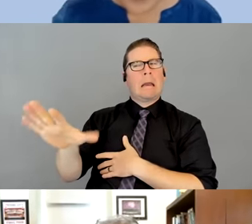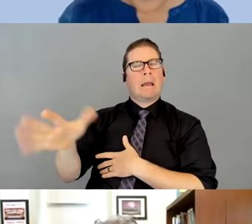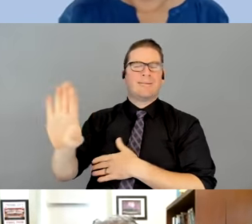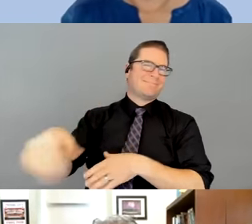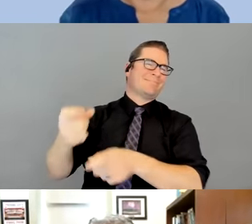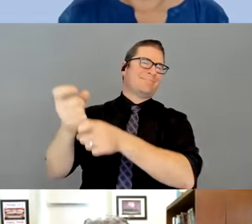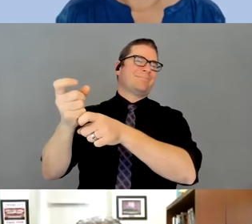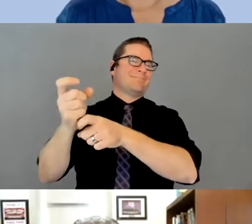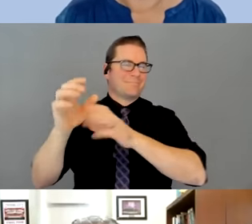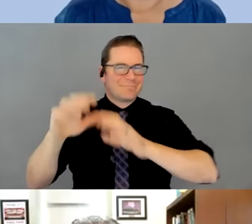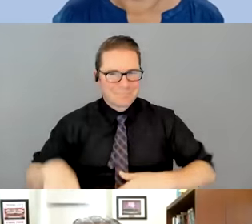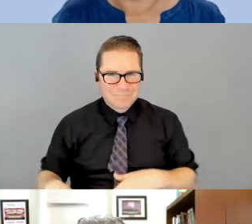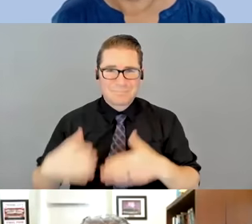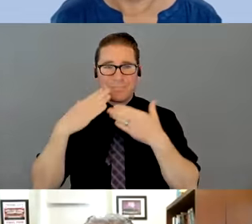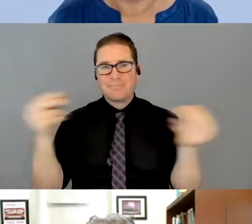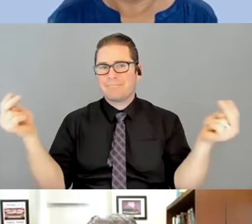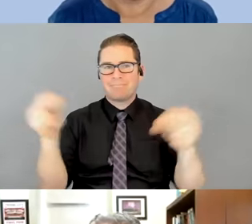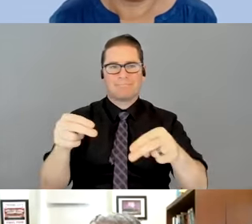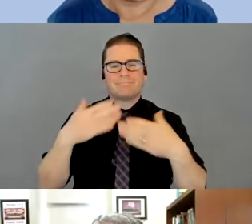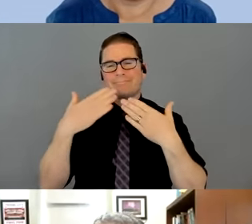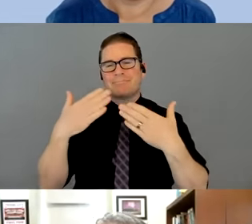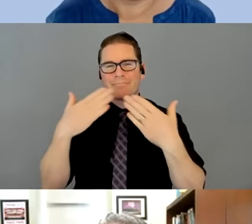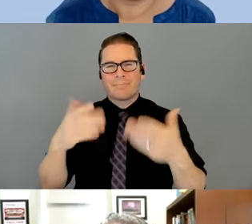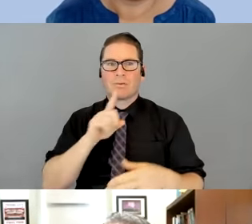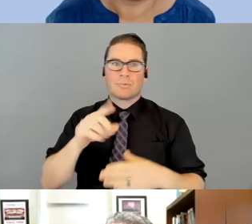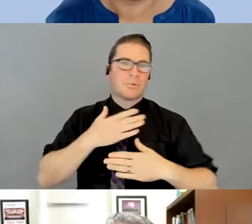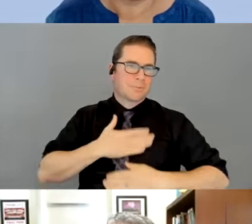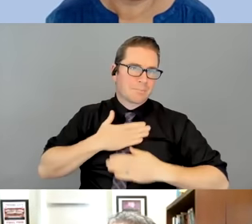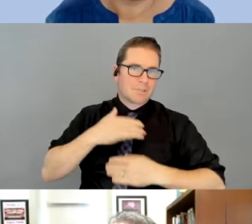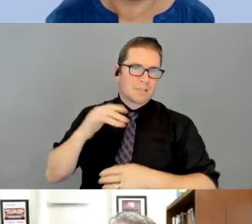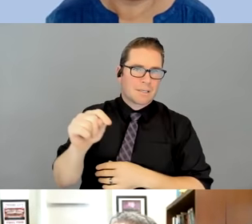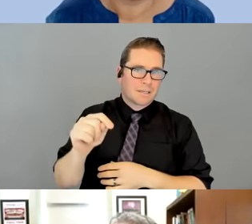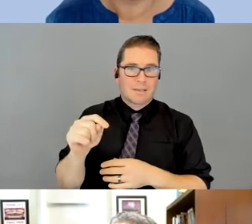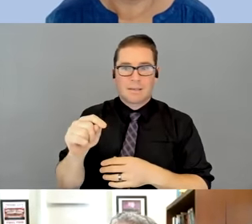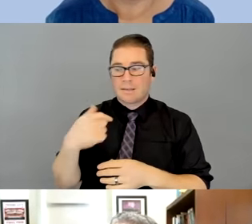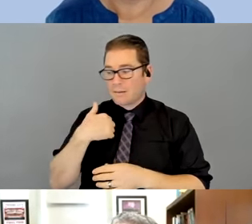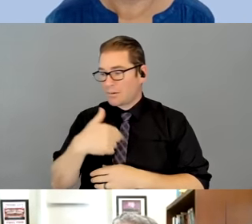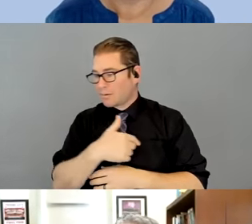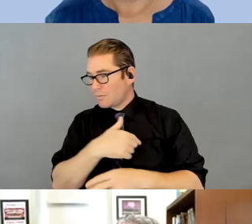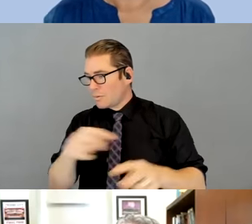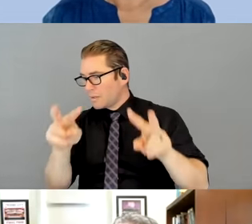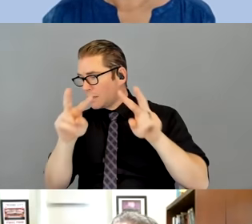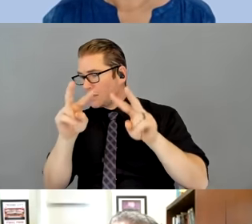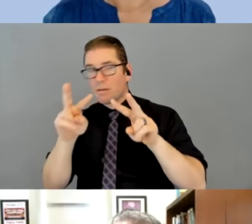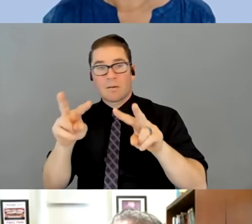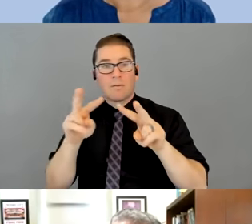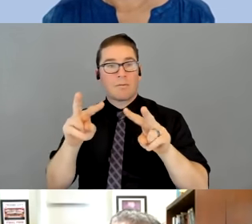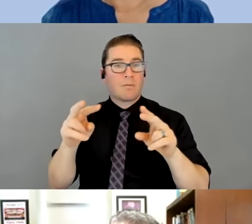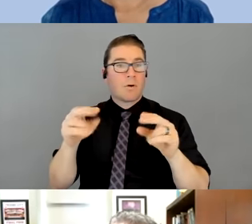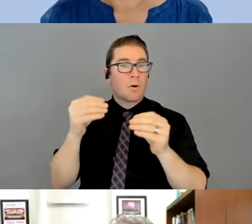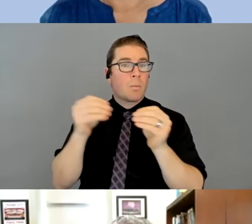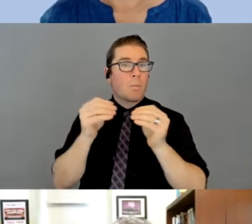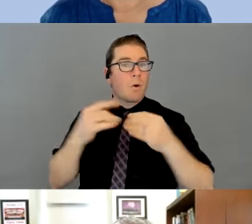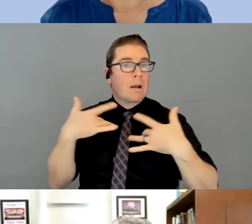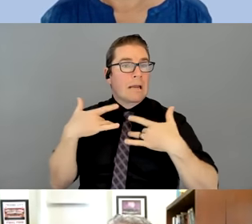thank you all for participating. We really, really appreciate it. And look forward to some upcoming events like this one. If I can